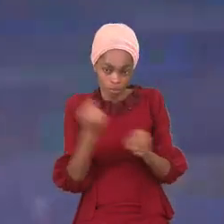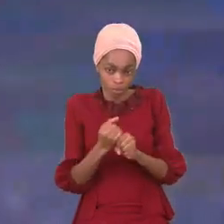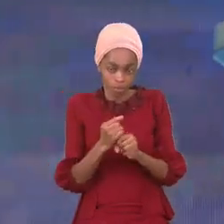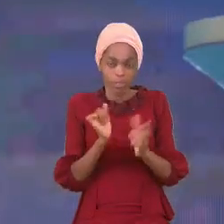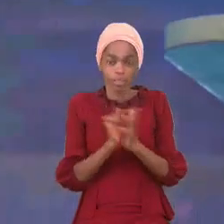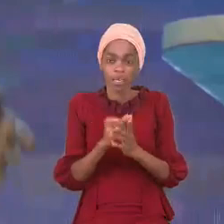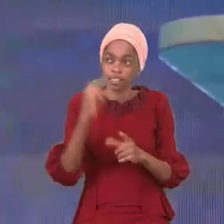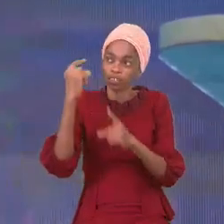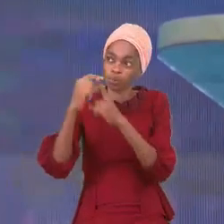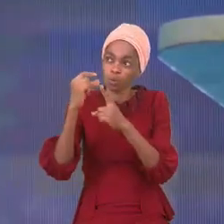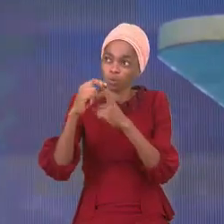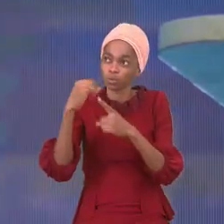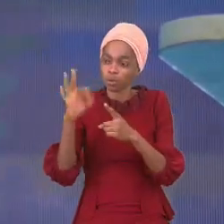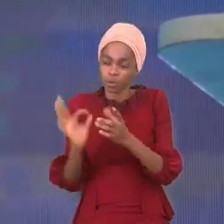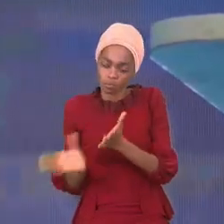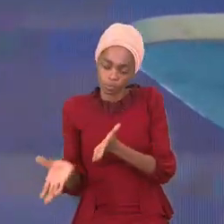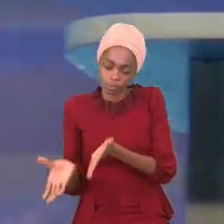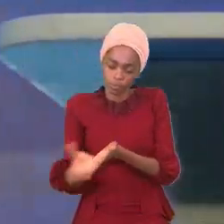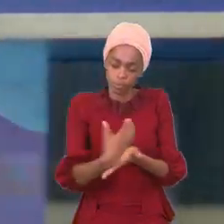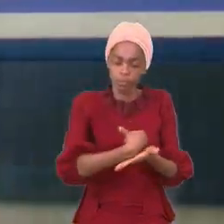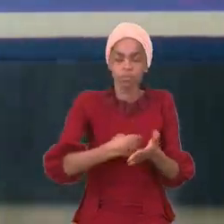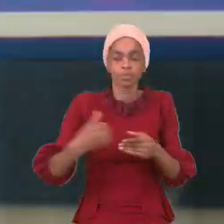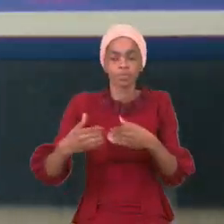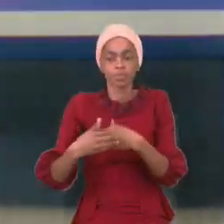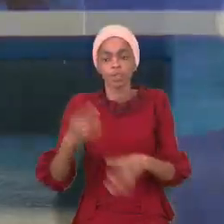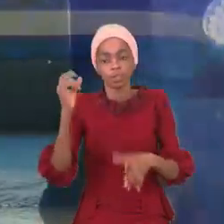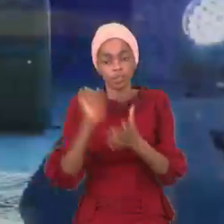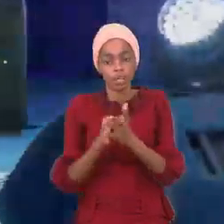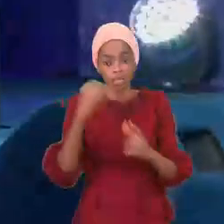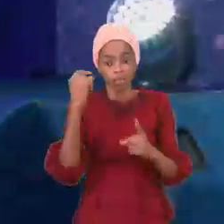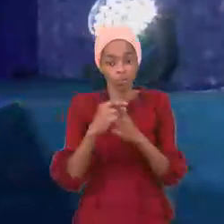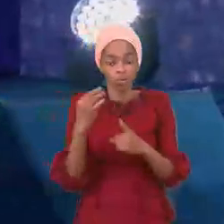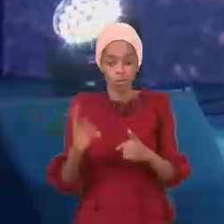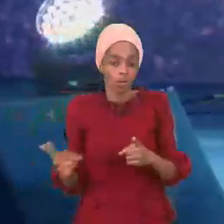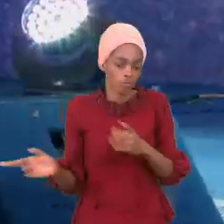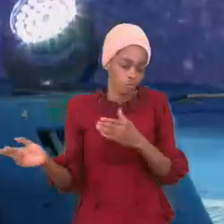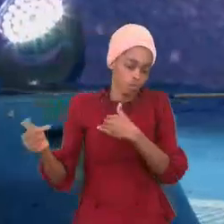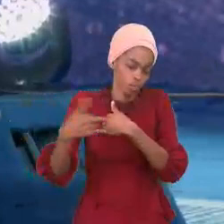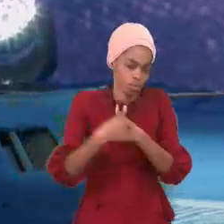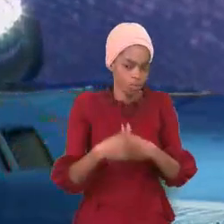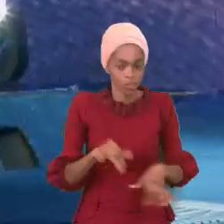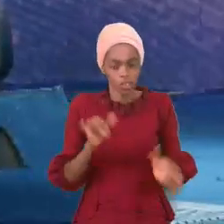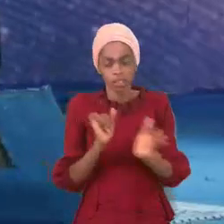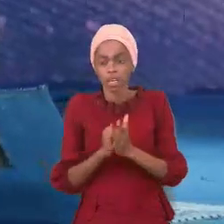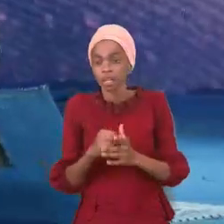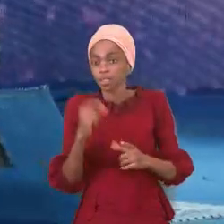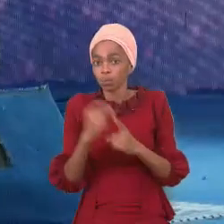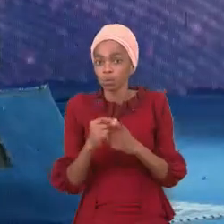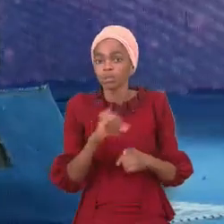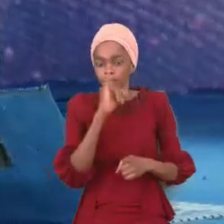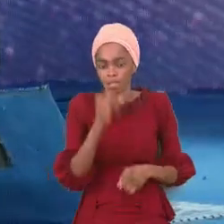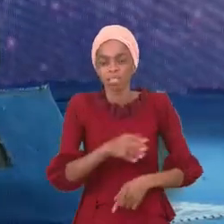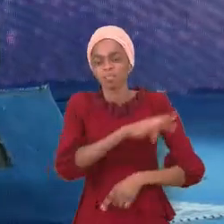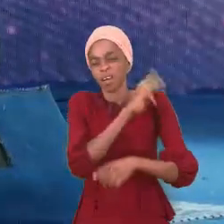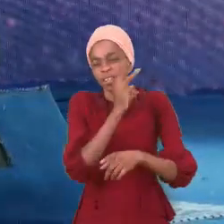word of recovery, that word of restoration, that word is still as mighty